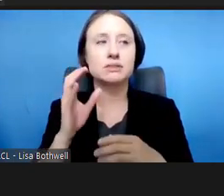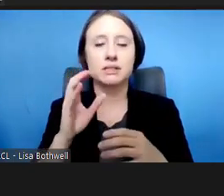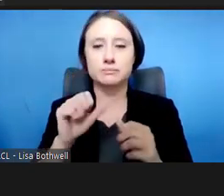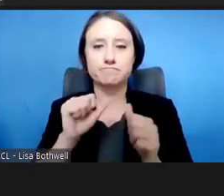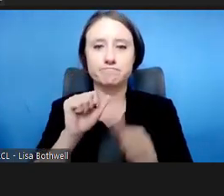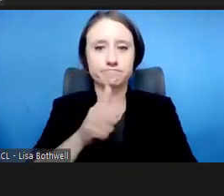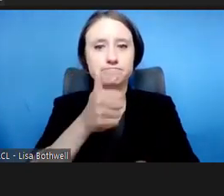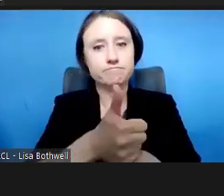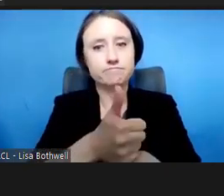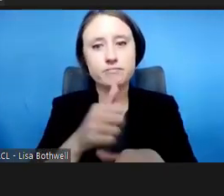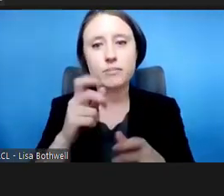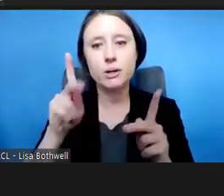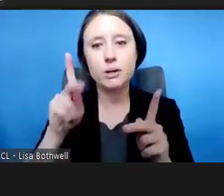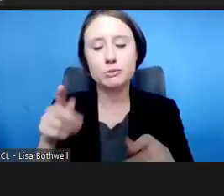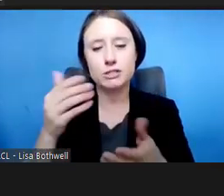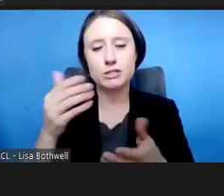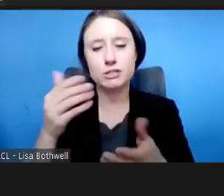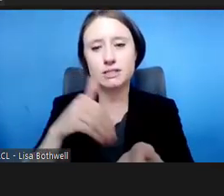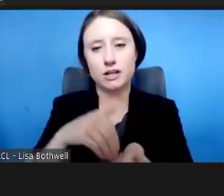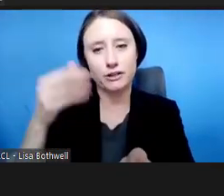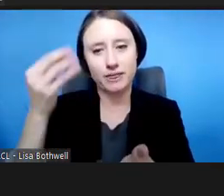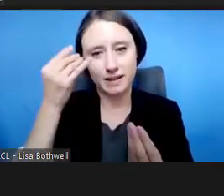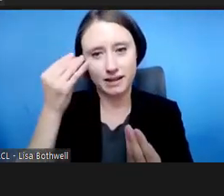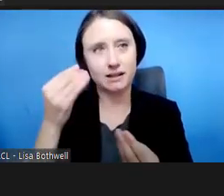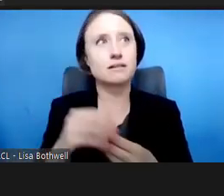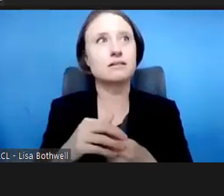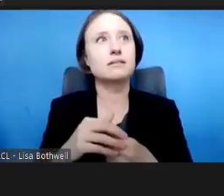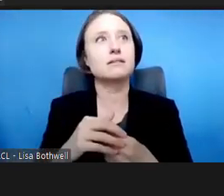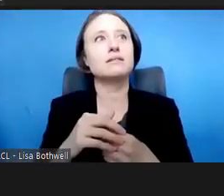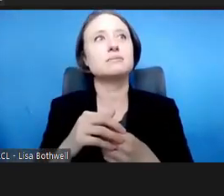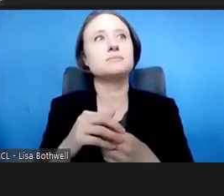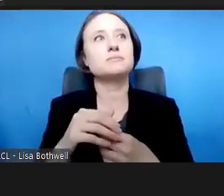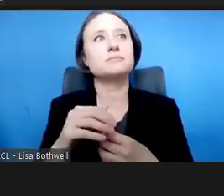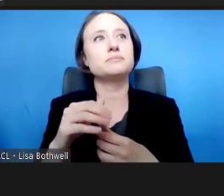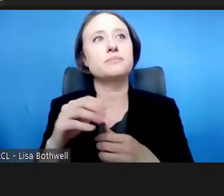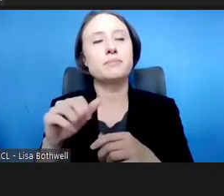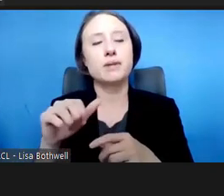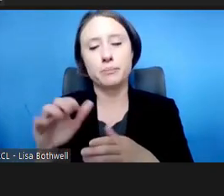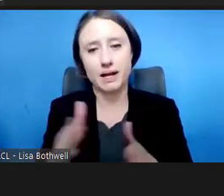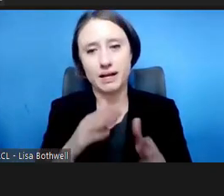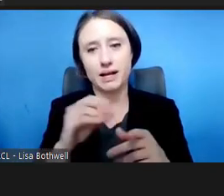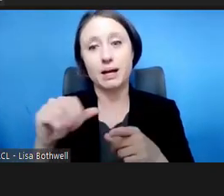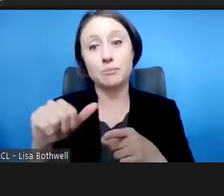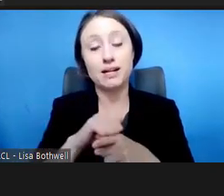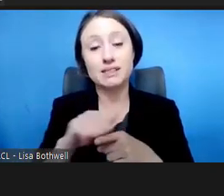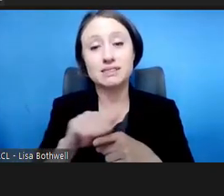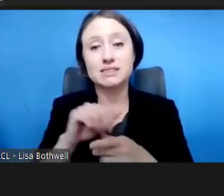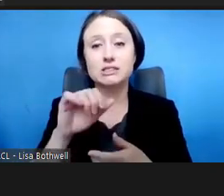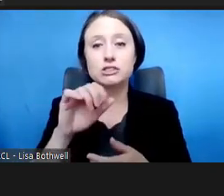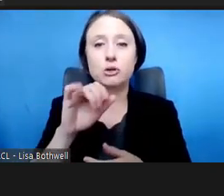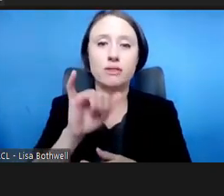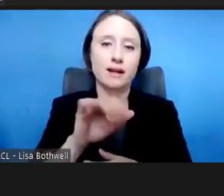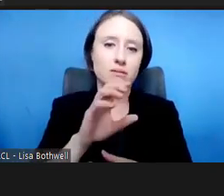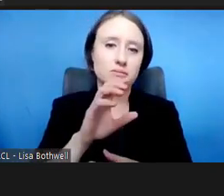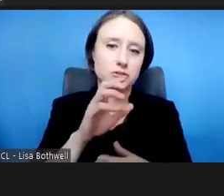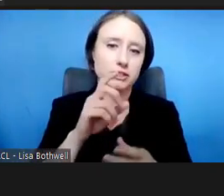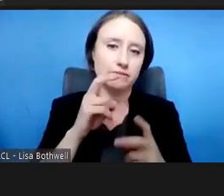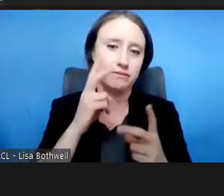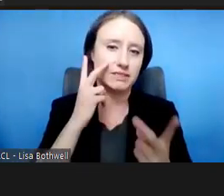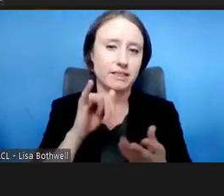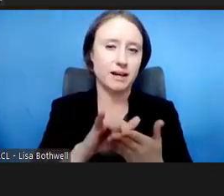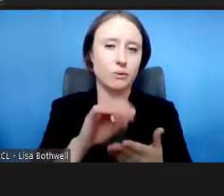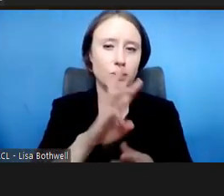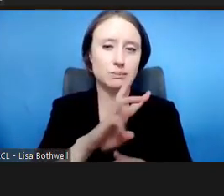and territories and tribes establish person-centered thinking and planning and practice.